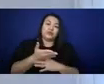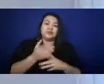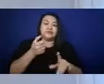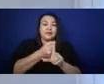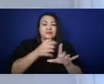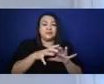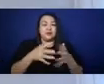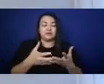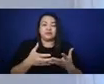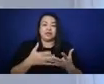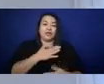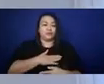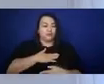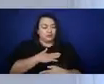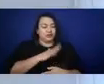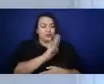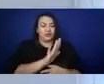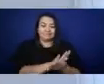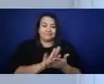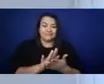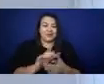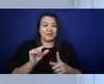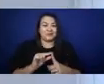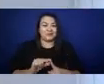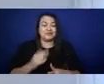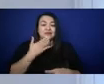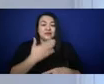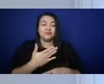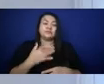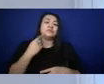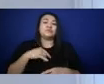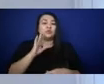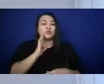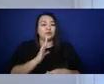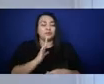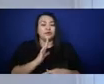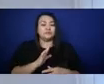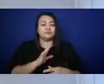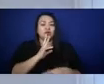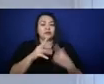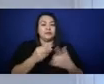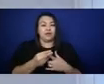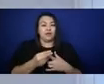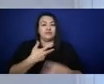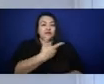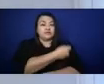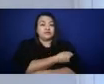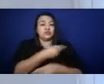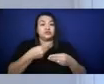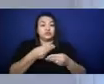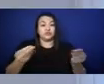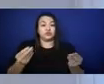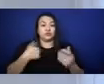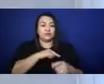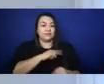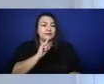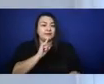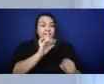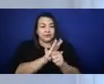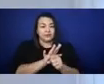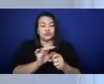so much for your kind words. We've been in this fight for several years now together when you're a county judge, and here we are now in